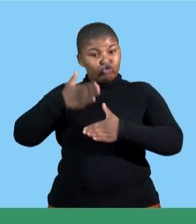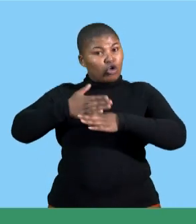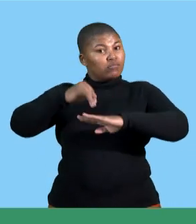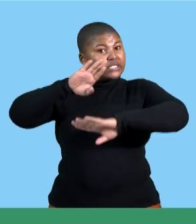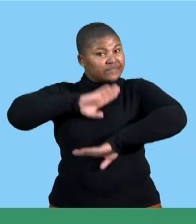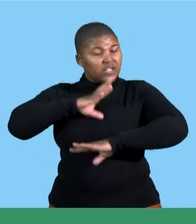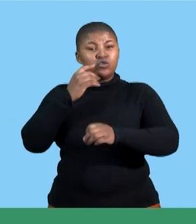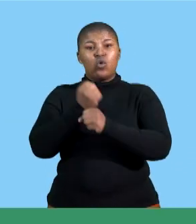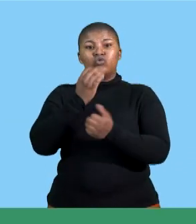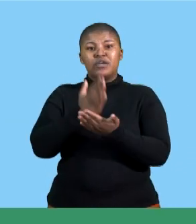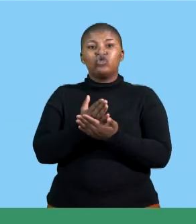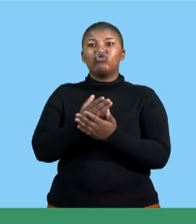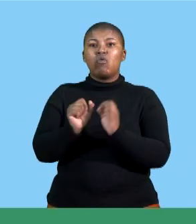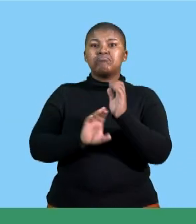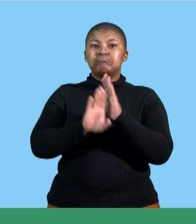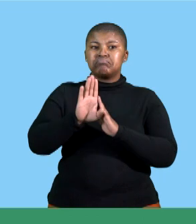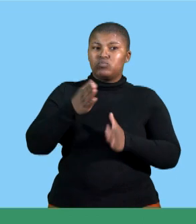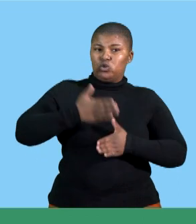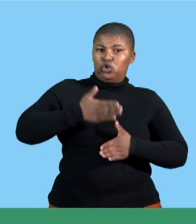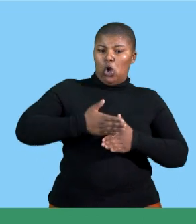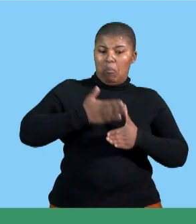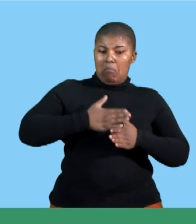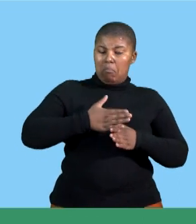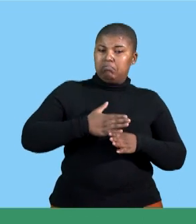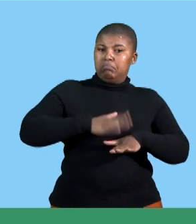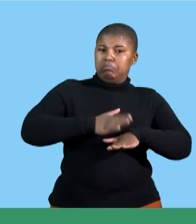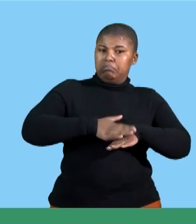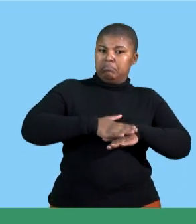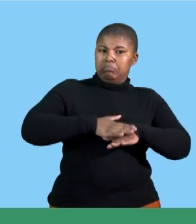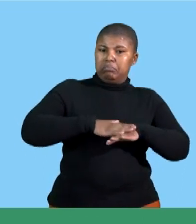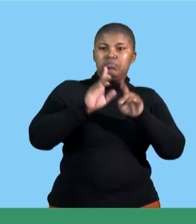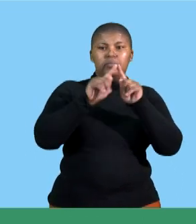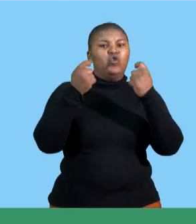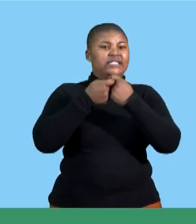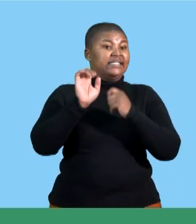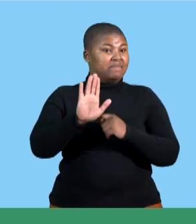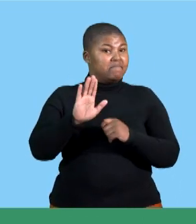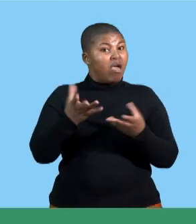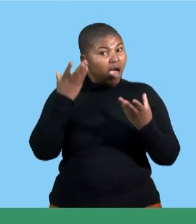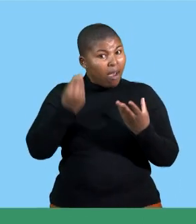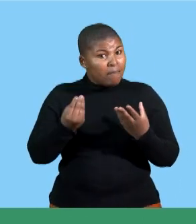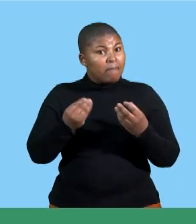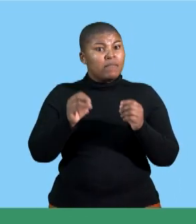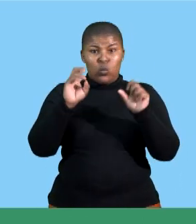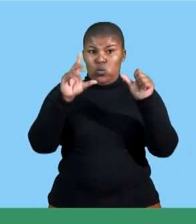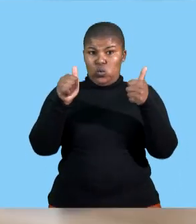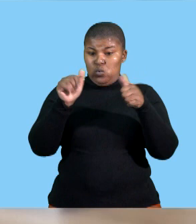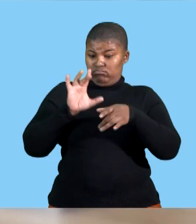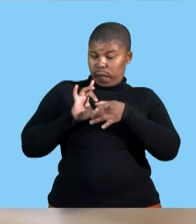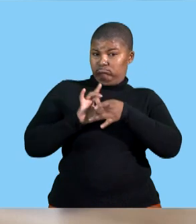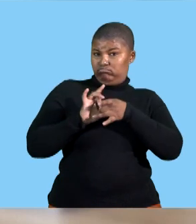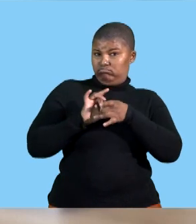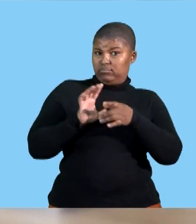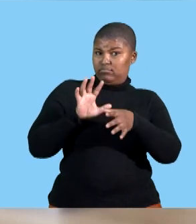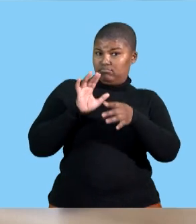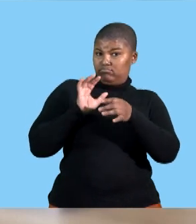satisfaction and increase productivity of the team. So obviously, if we have good interpersonal relationships, we